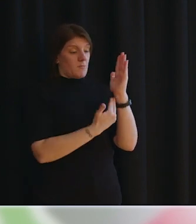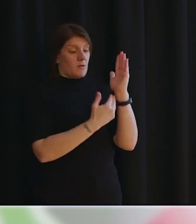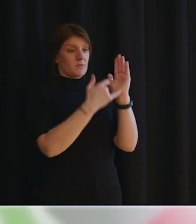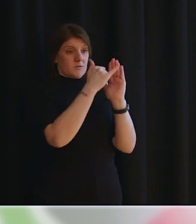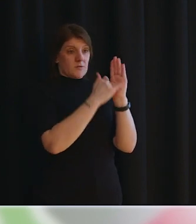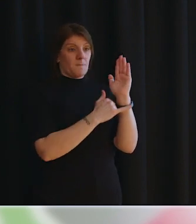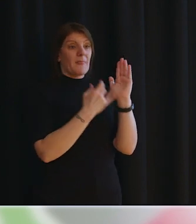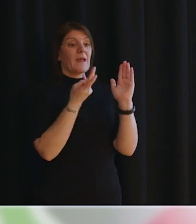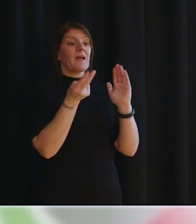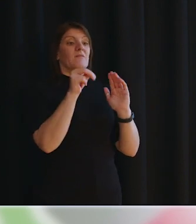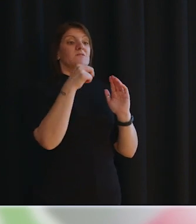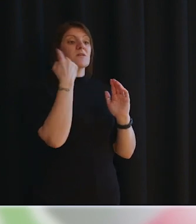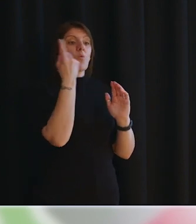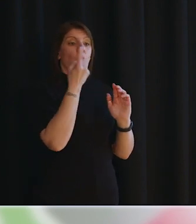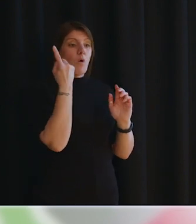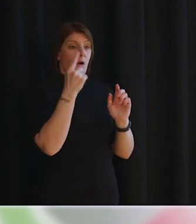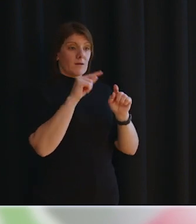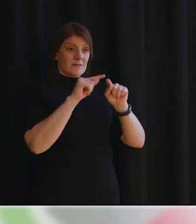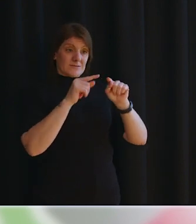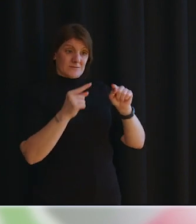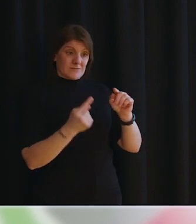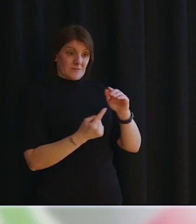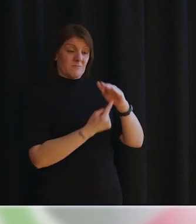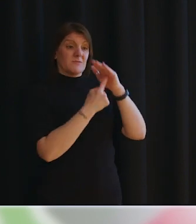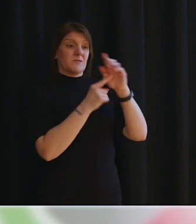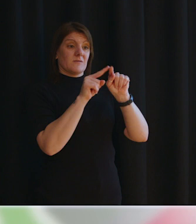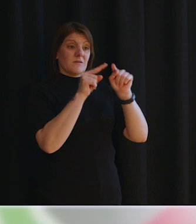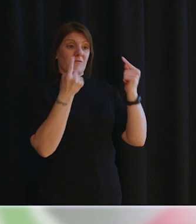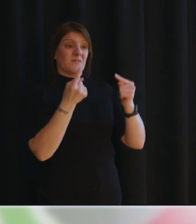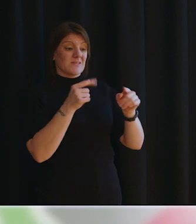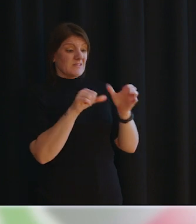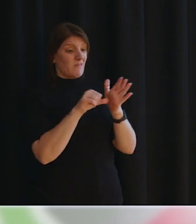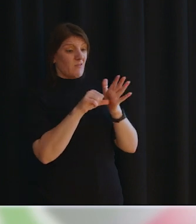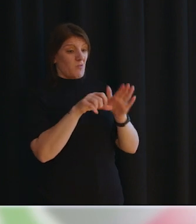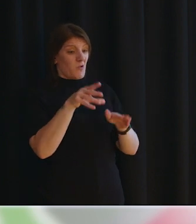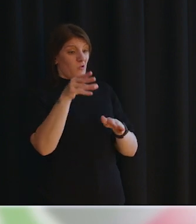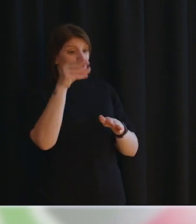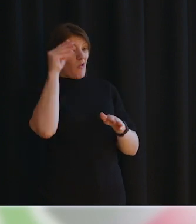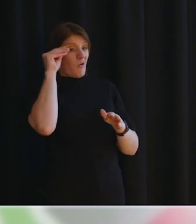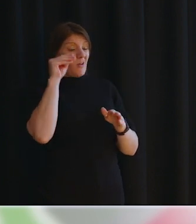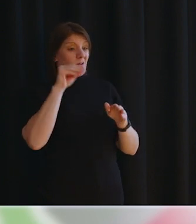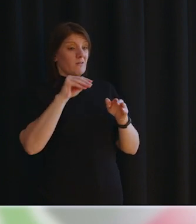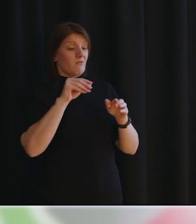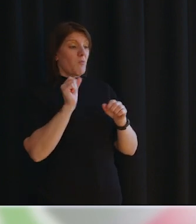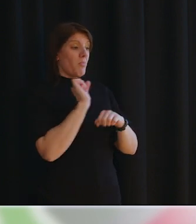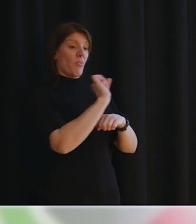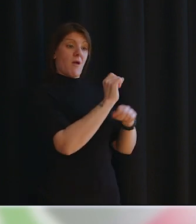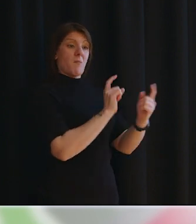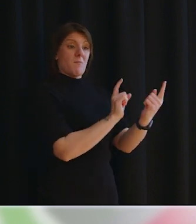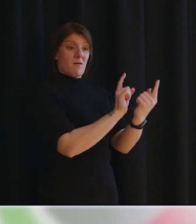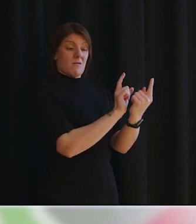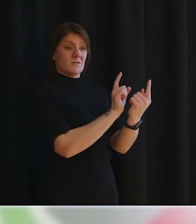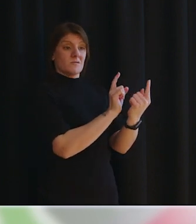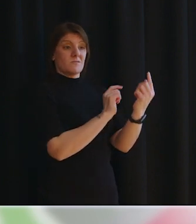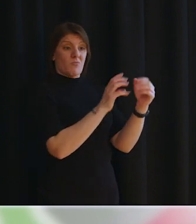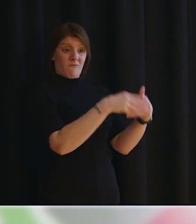if someone has a significantly greater difficulty in learning than the majority of their peers, or has a disability